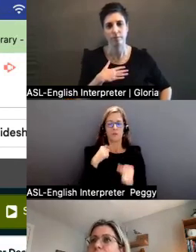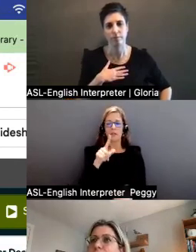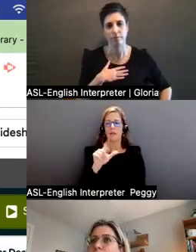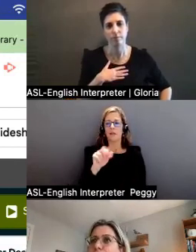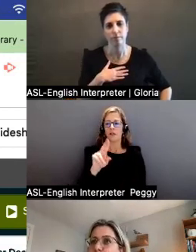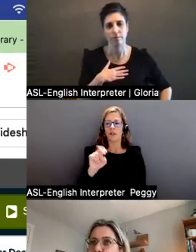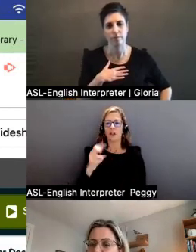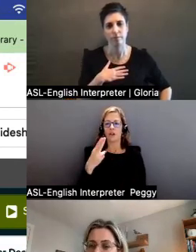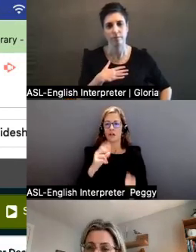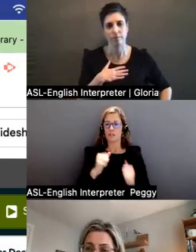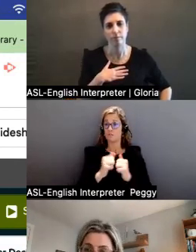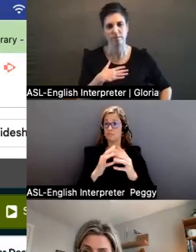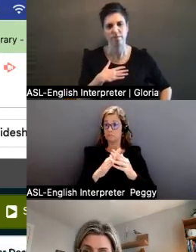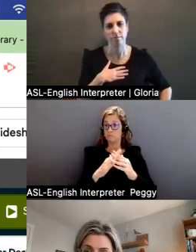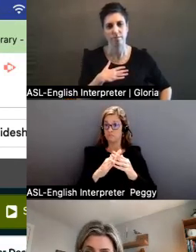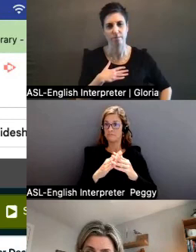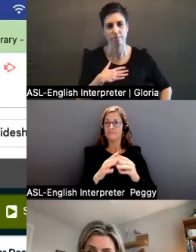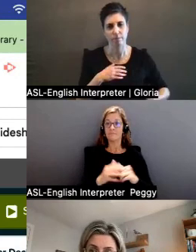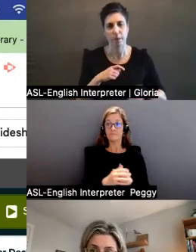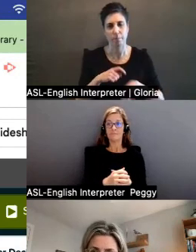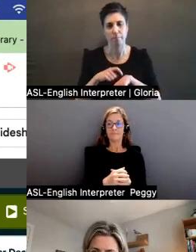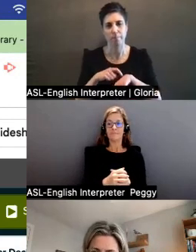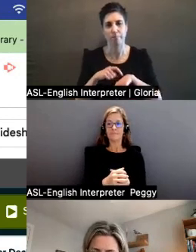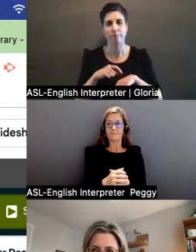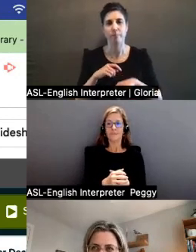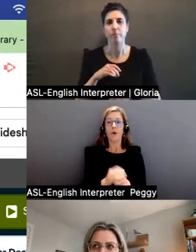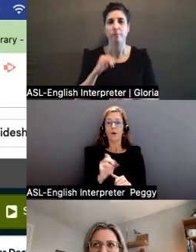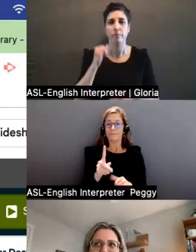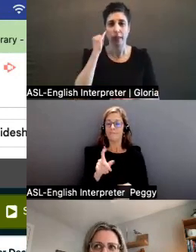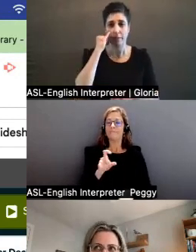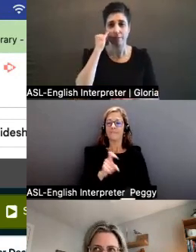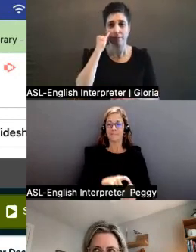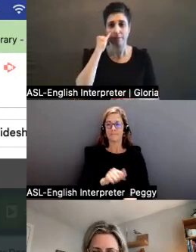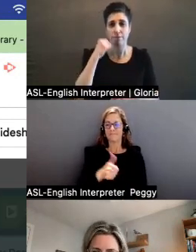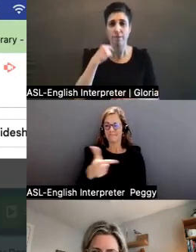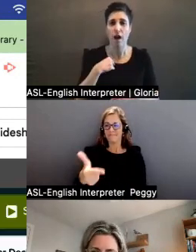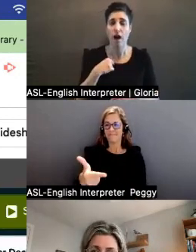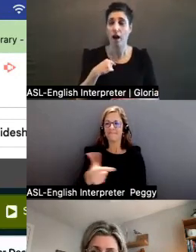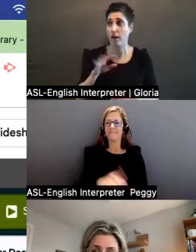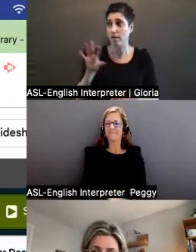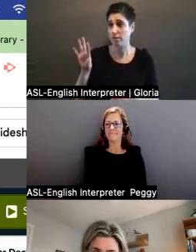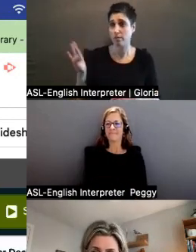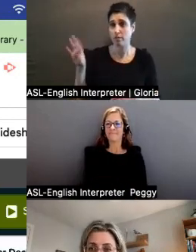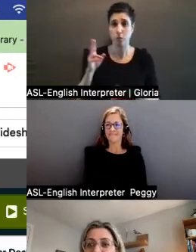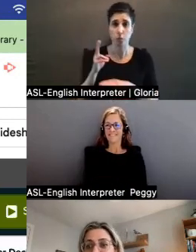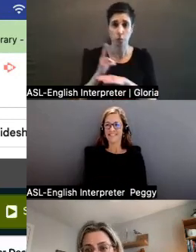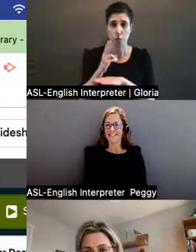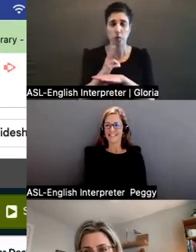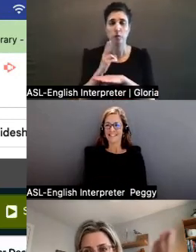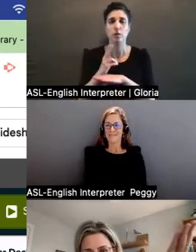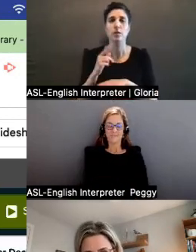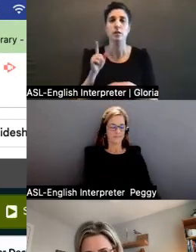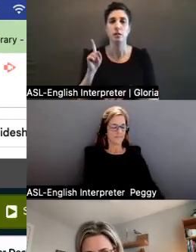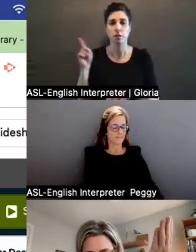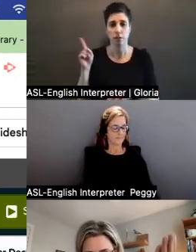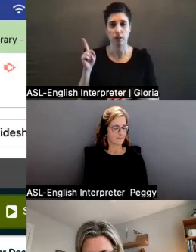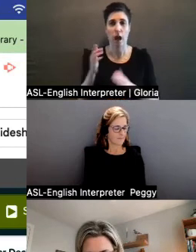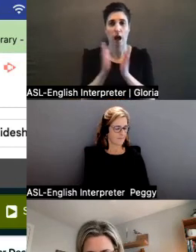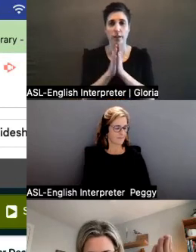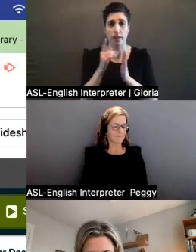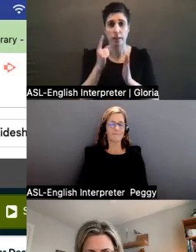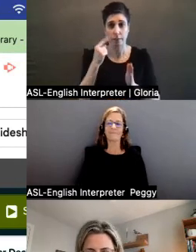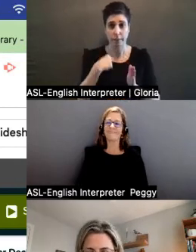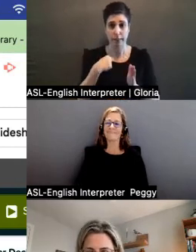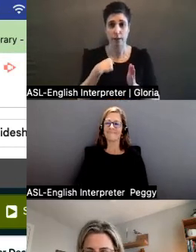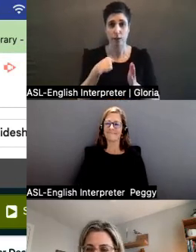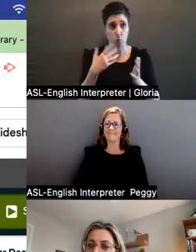can also choose if I require student logins. That's the email accounts the system is going to ask for. Google accounts because it's working